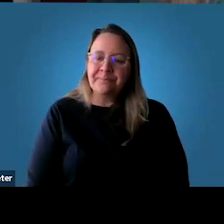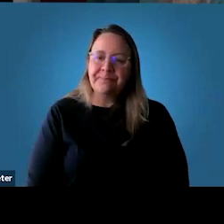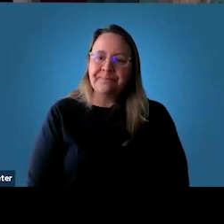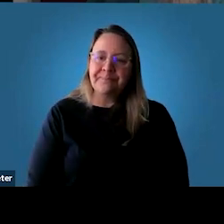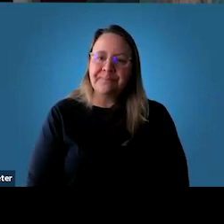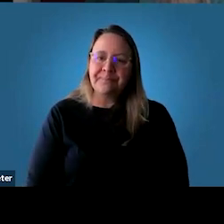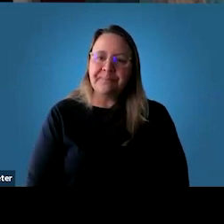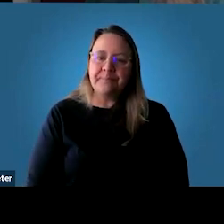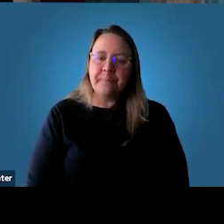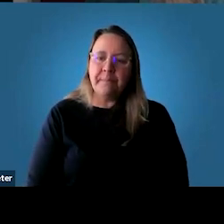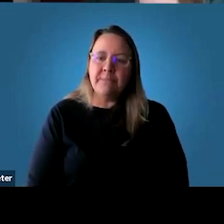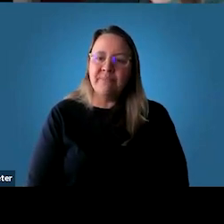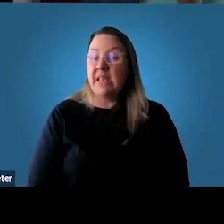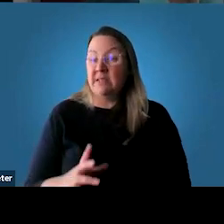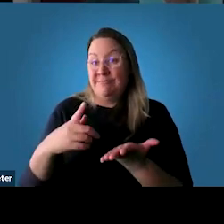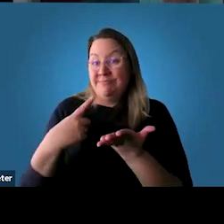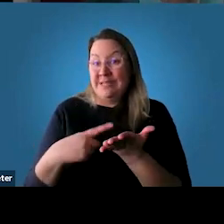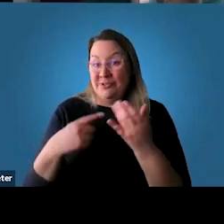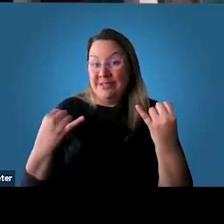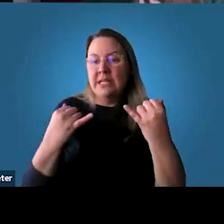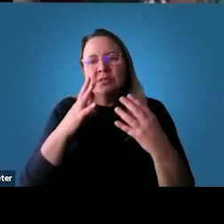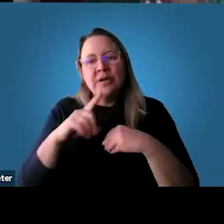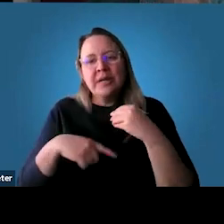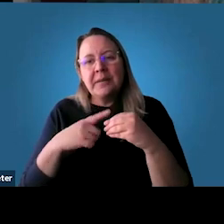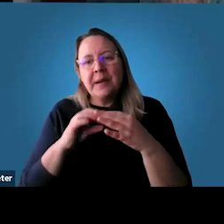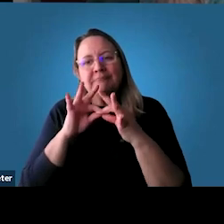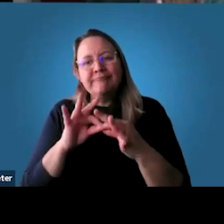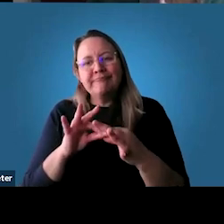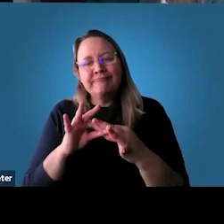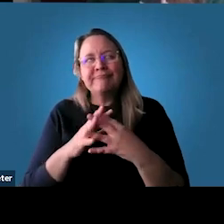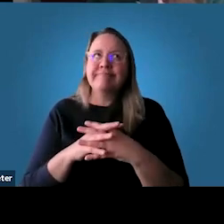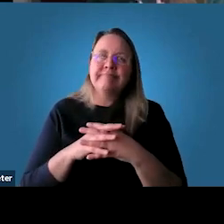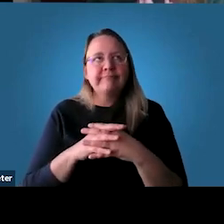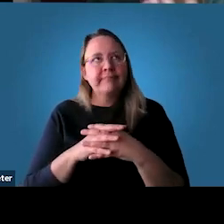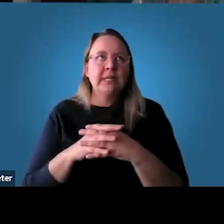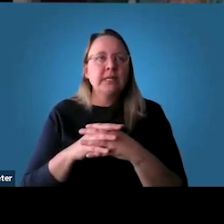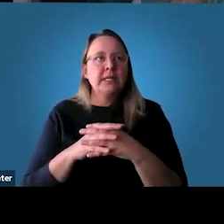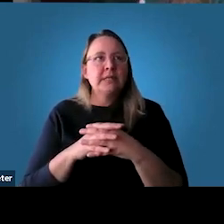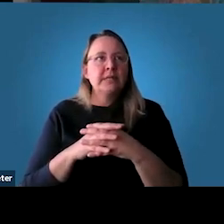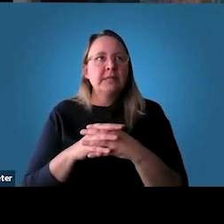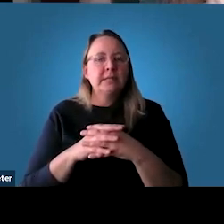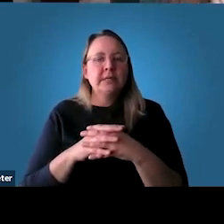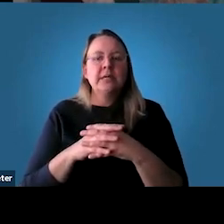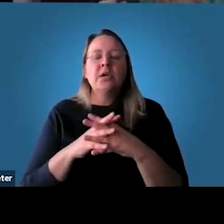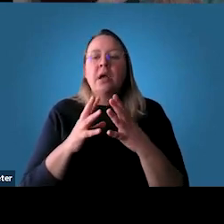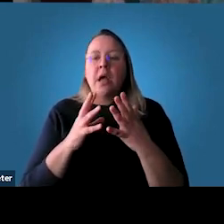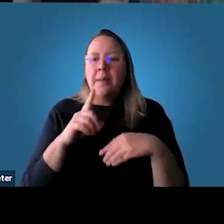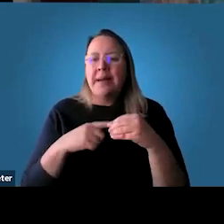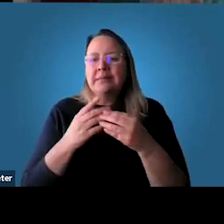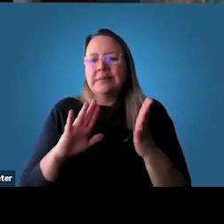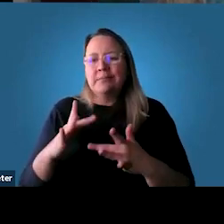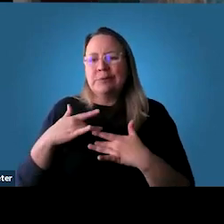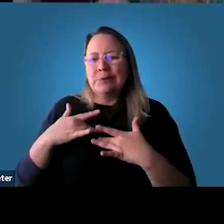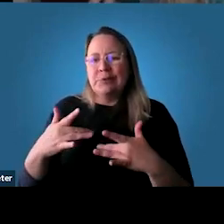to the forefront our discussion around, or it's helpful to bring to the forefront some trends